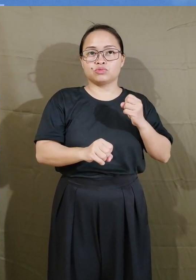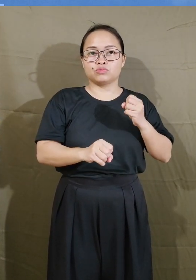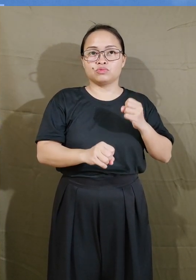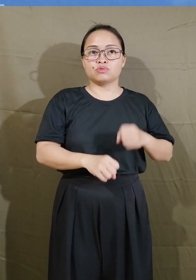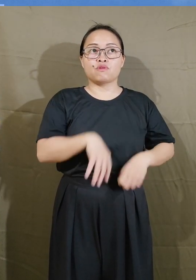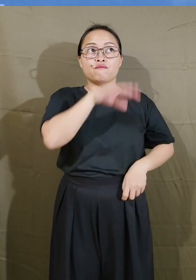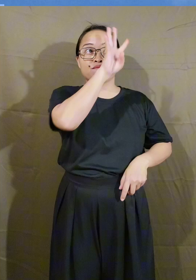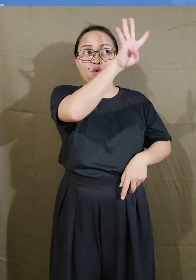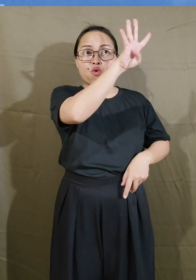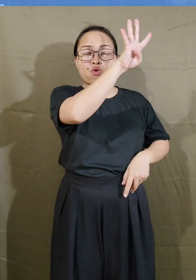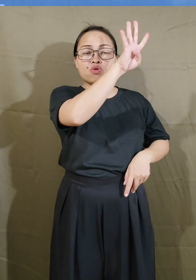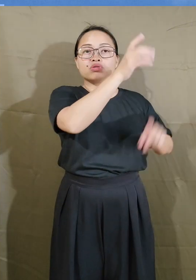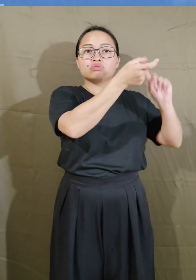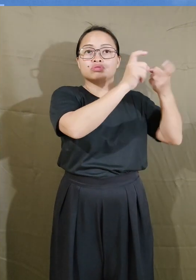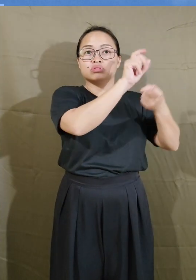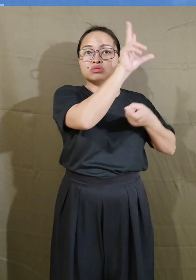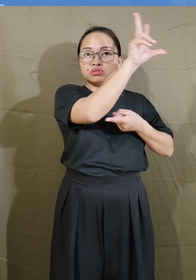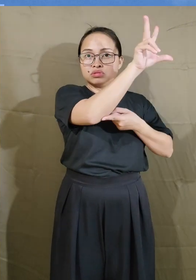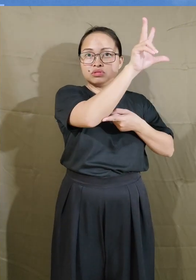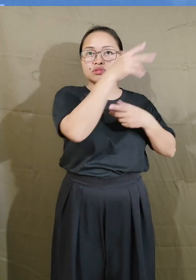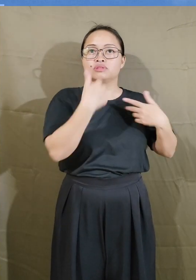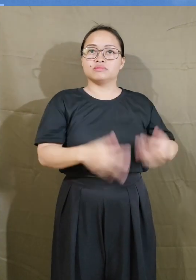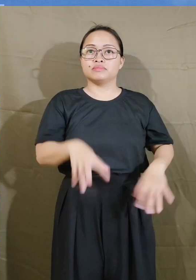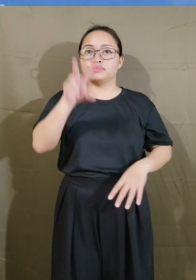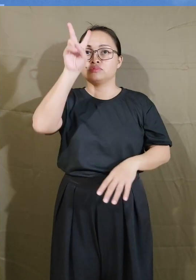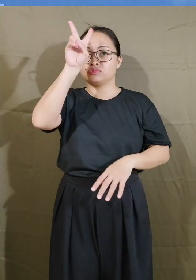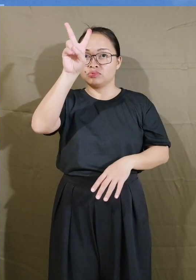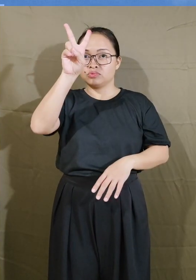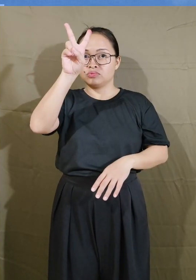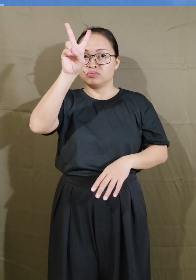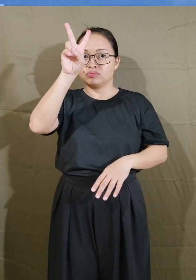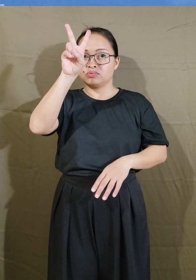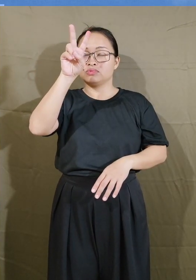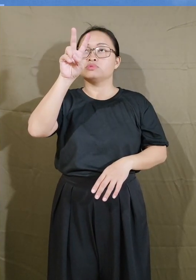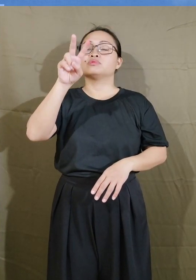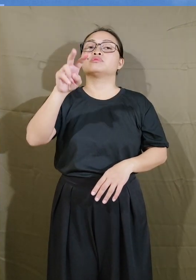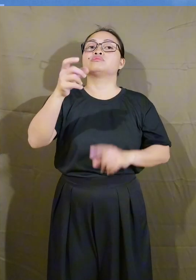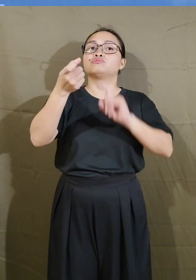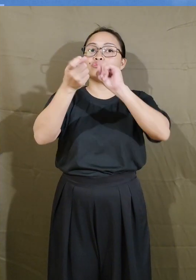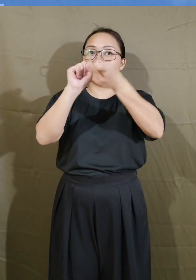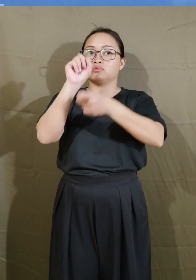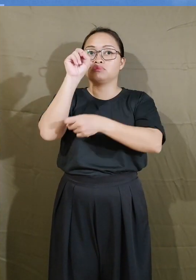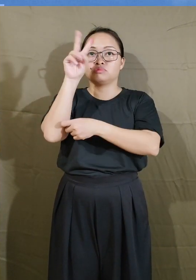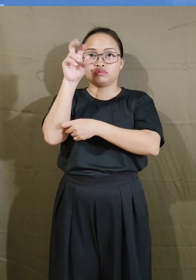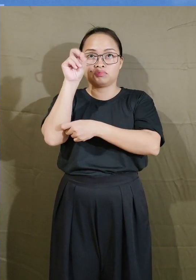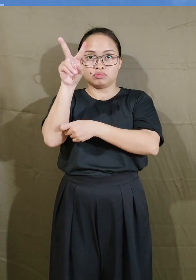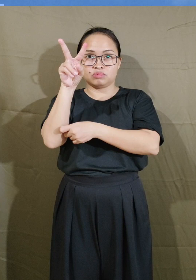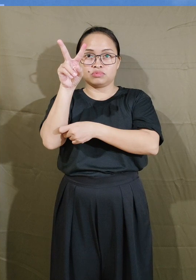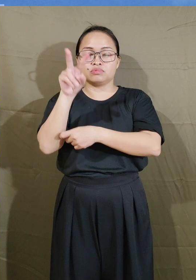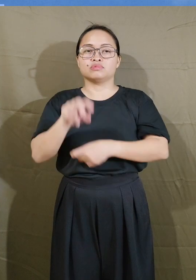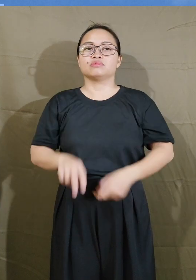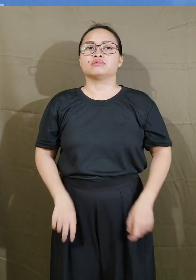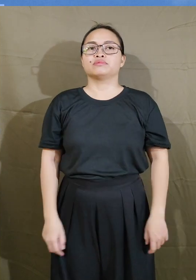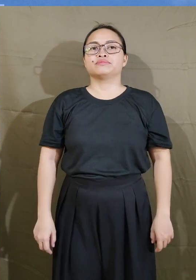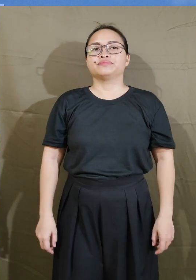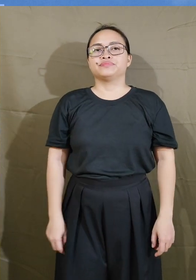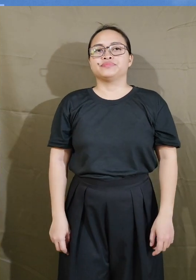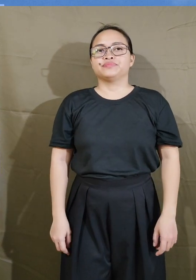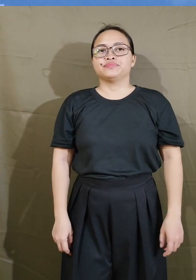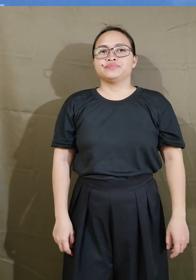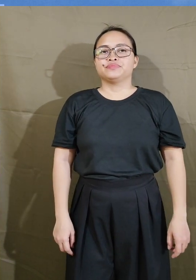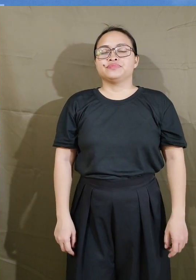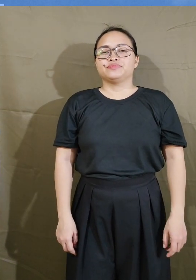So 4 in thousands place becomes 3 and 2 in hundreds place becomes 12.